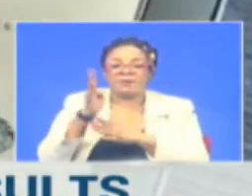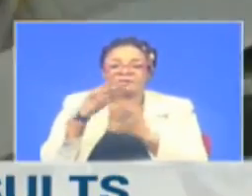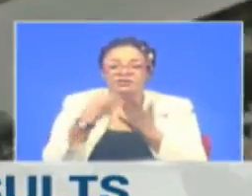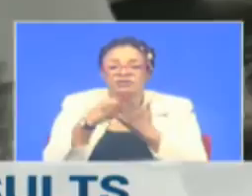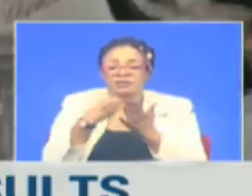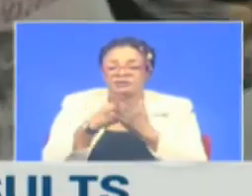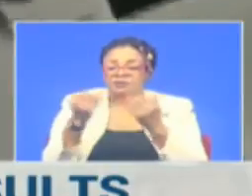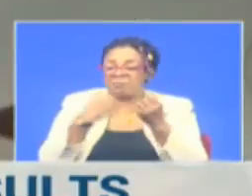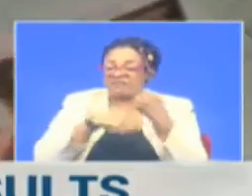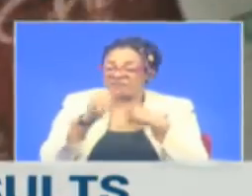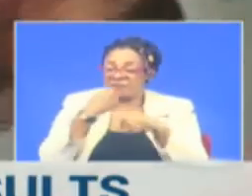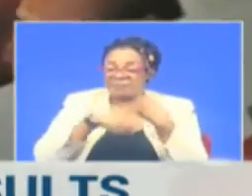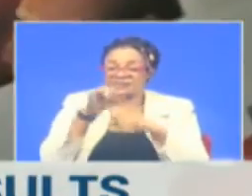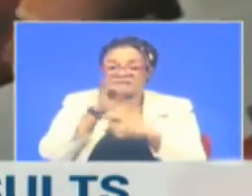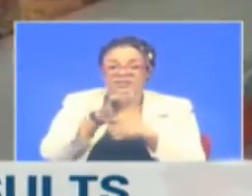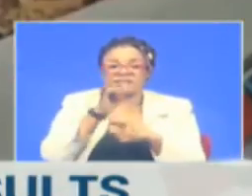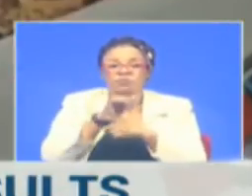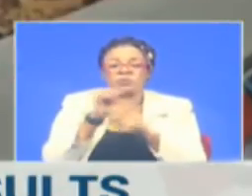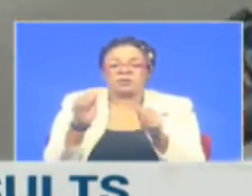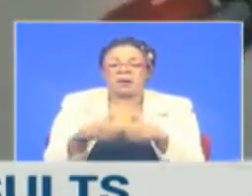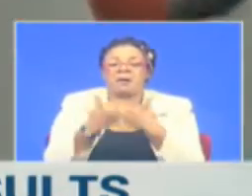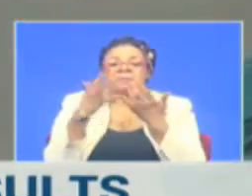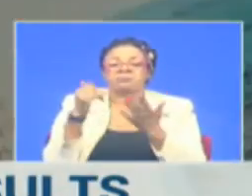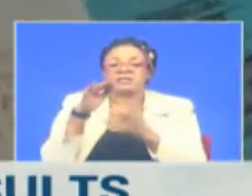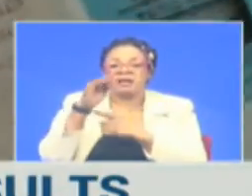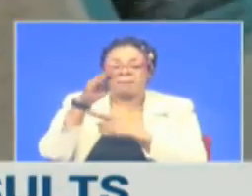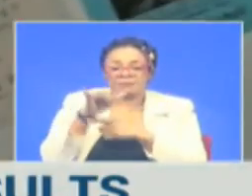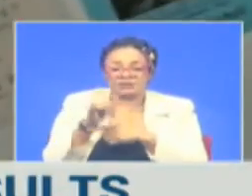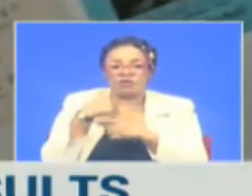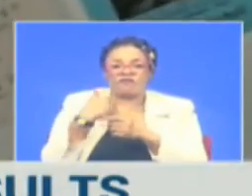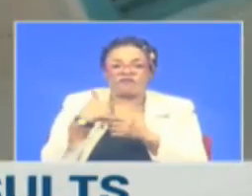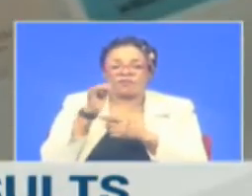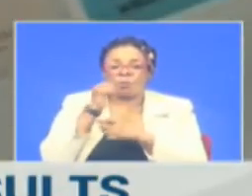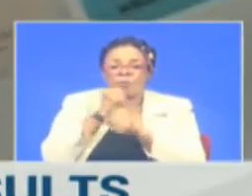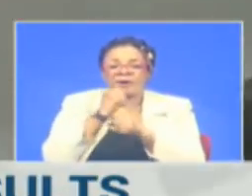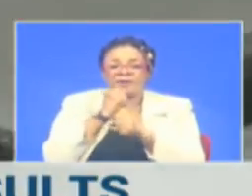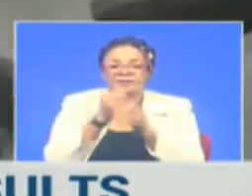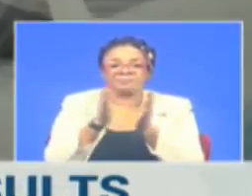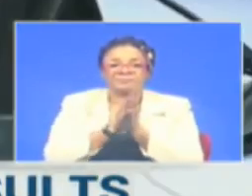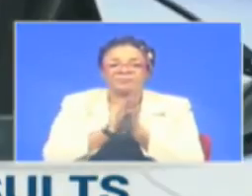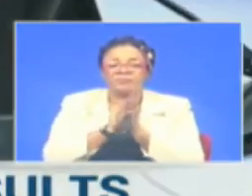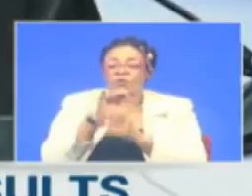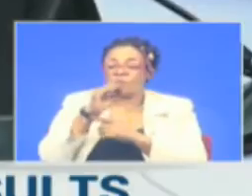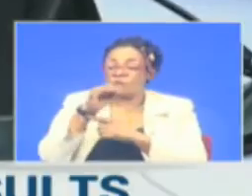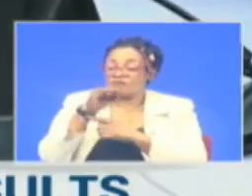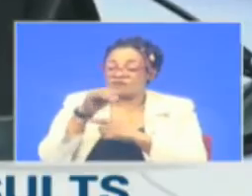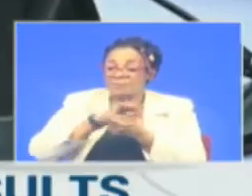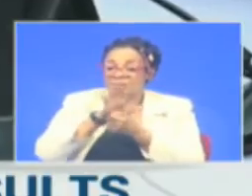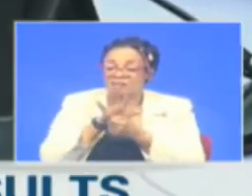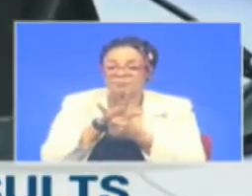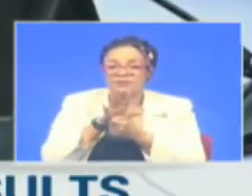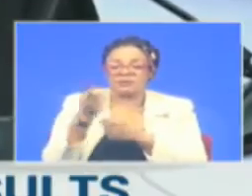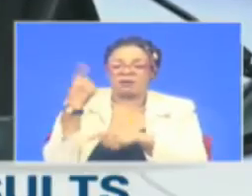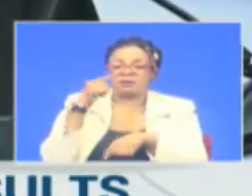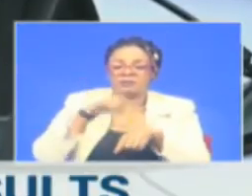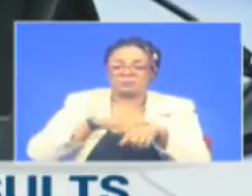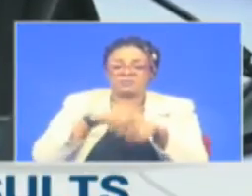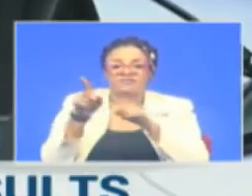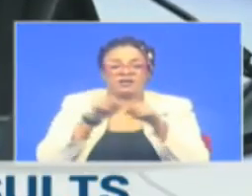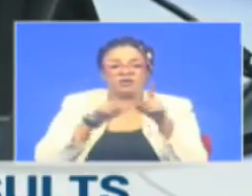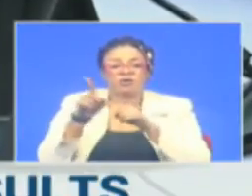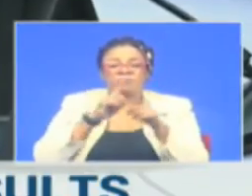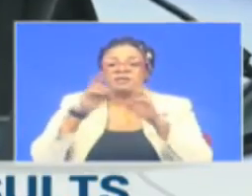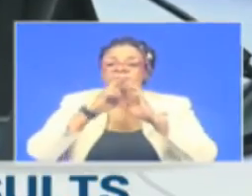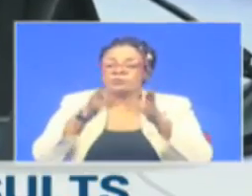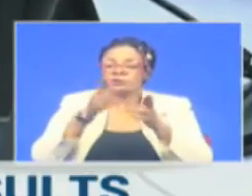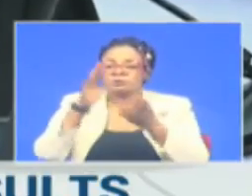in data was underpinned by the increased uptake of remote working and schooling in light of the pandemic. The last time Safaricom reported a decline in